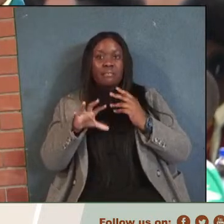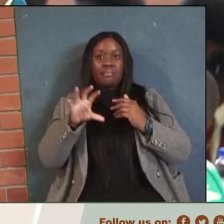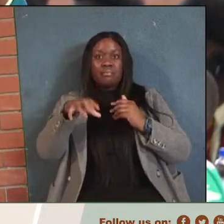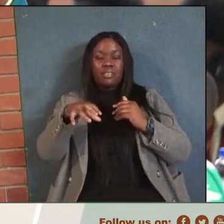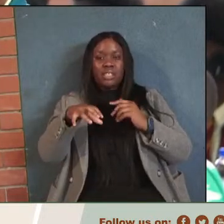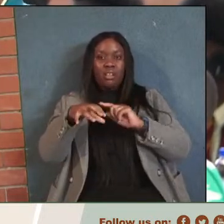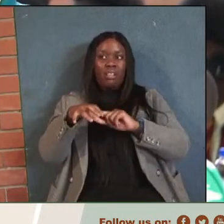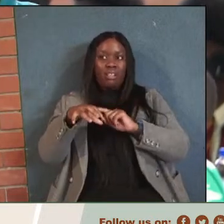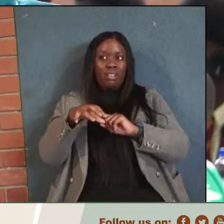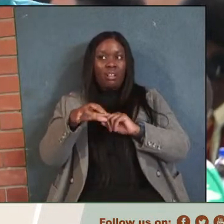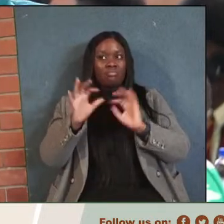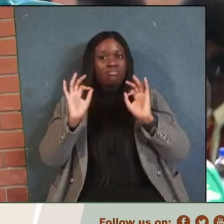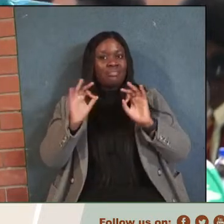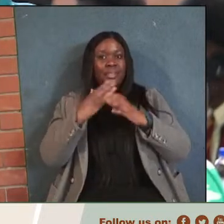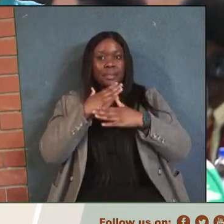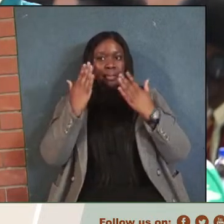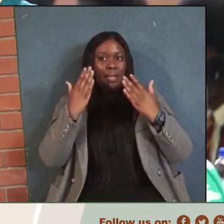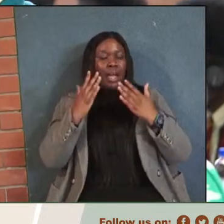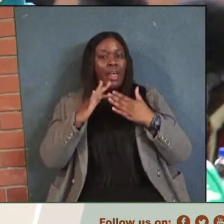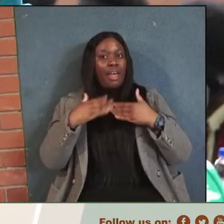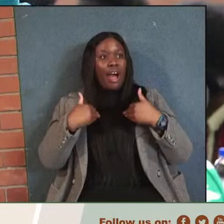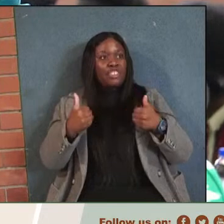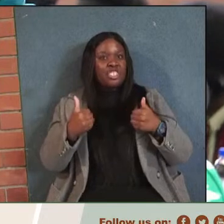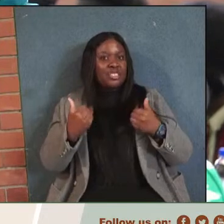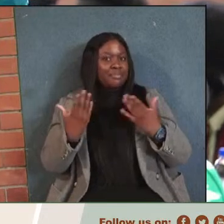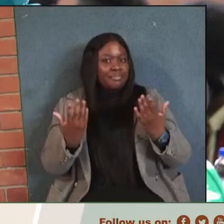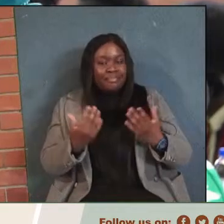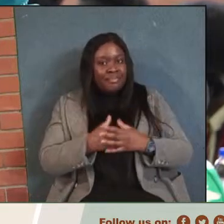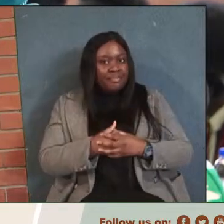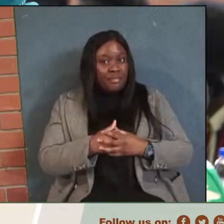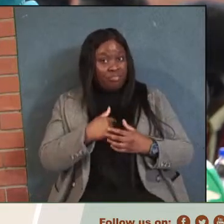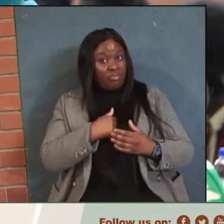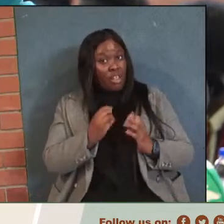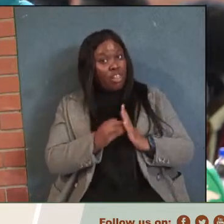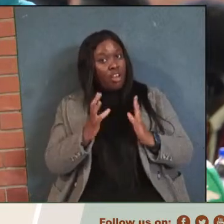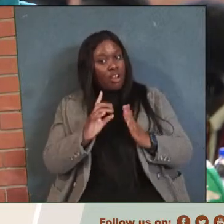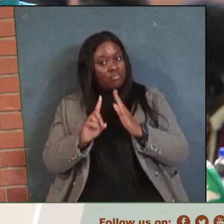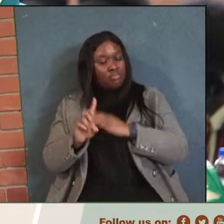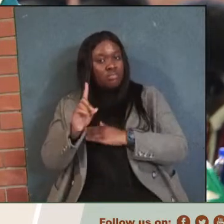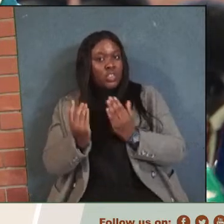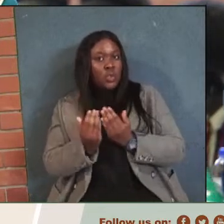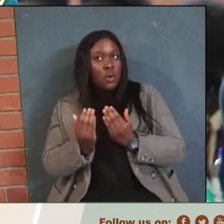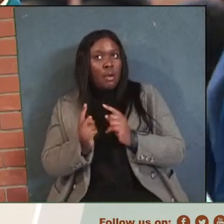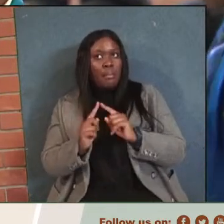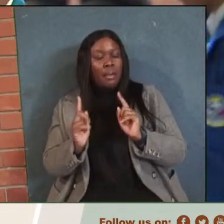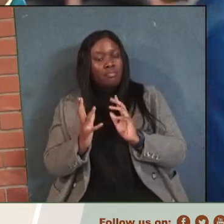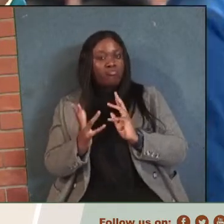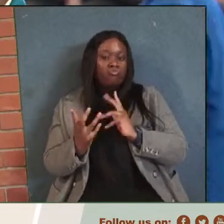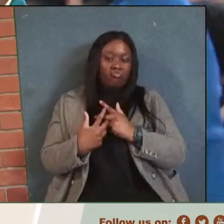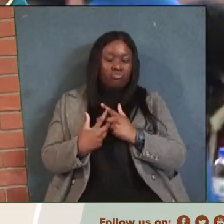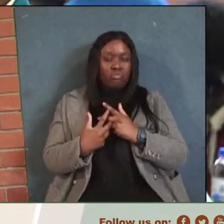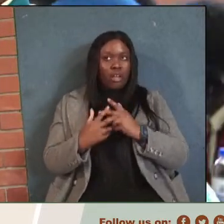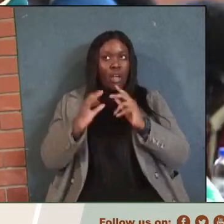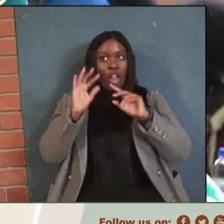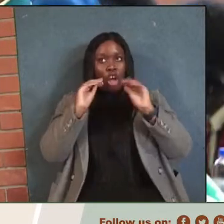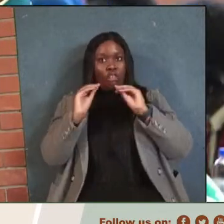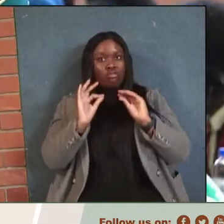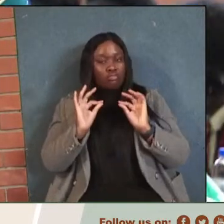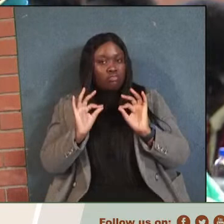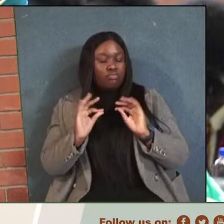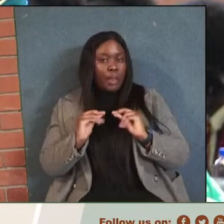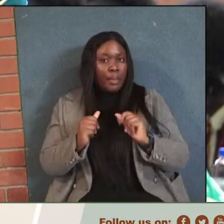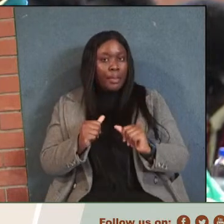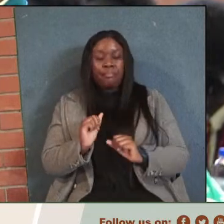Now, how do you expect me as a learner to come to a school that is not conducive enough for teaching and learning to take